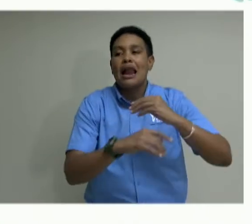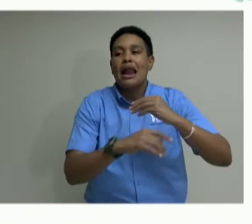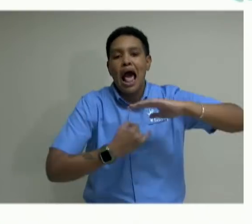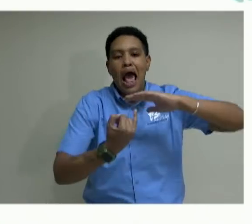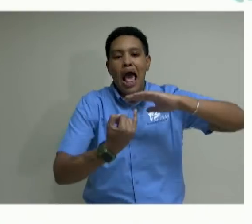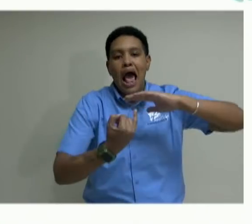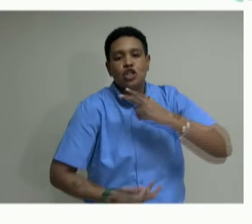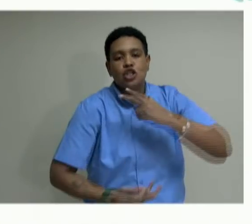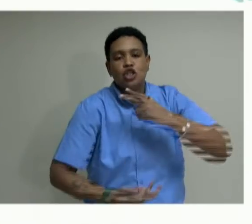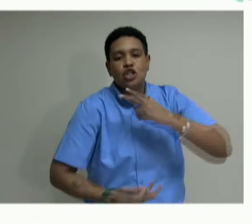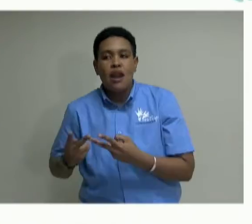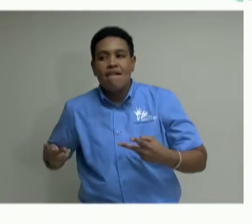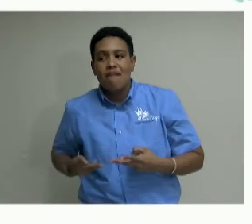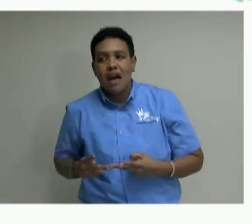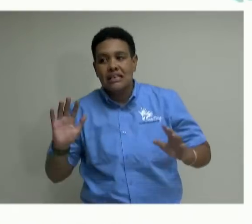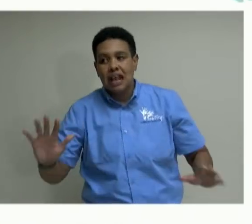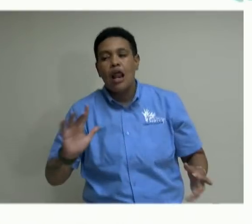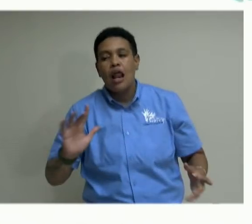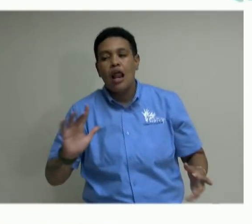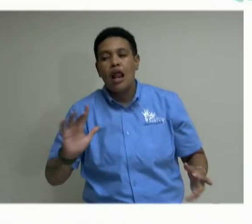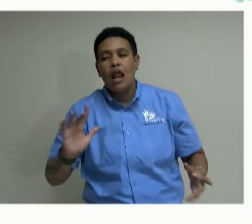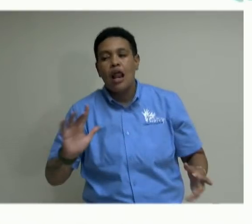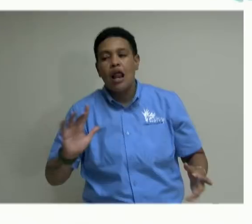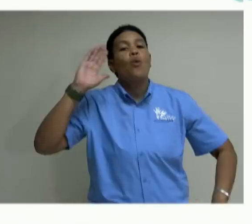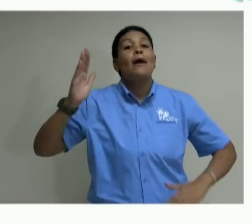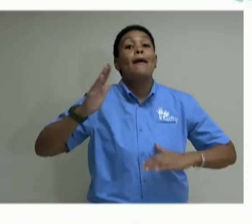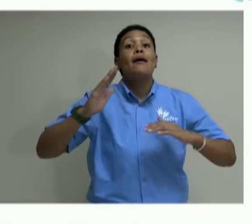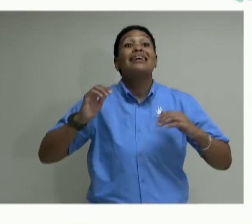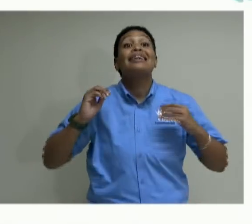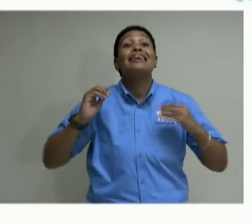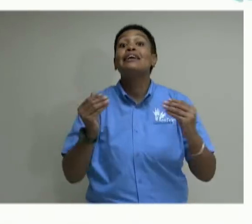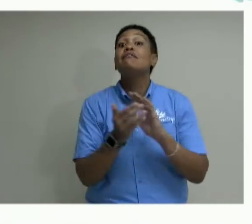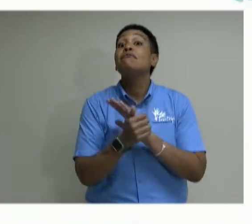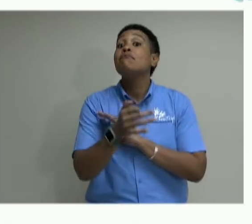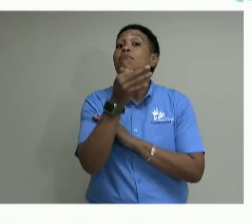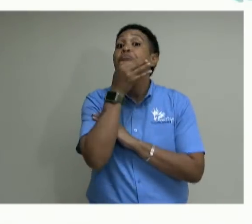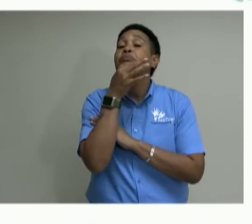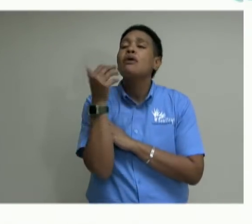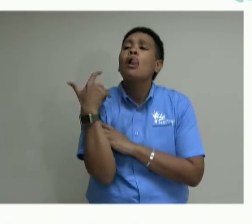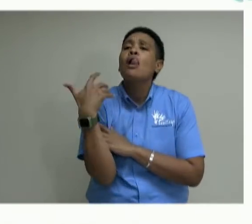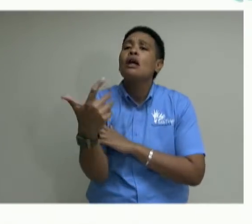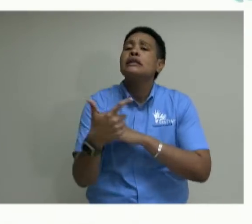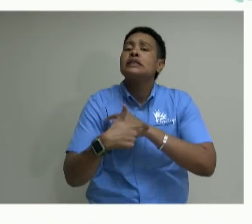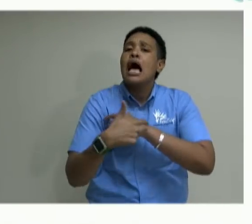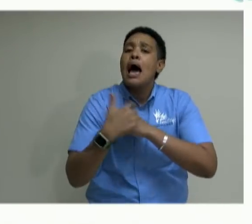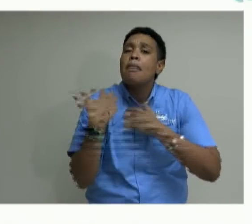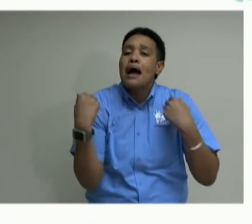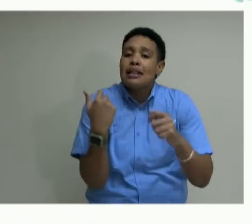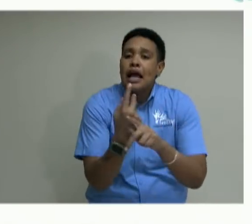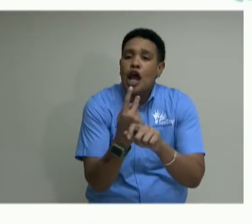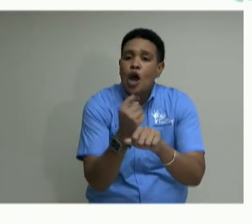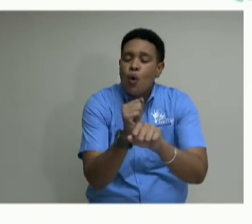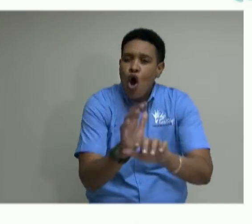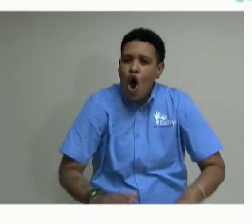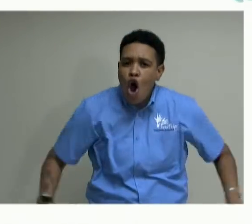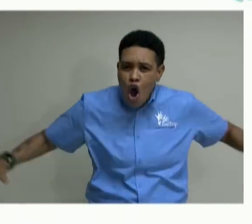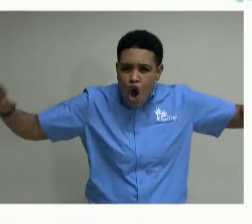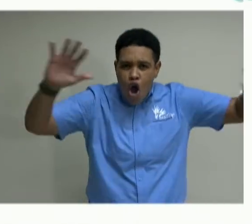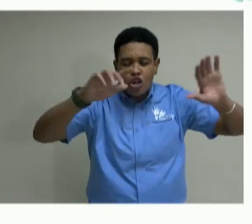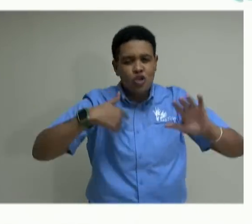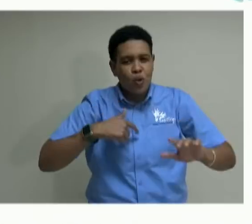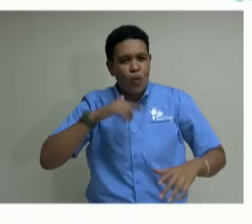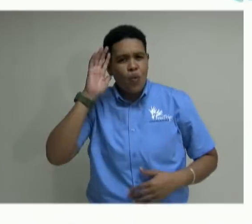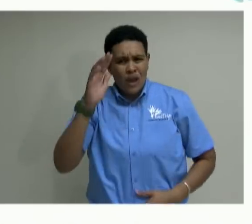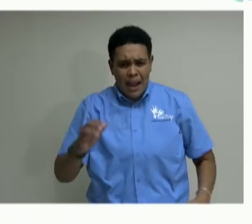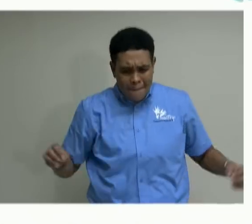quarantine facility, and we would be building the capacity over time of our healthcare workers, so we would